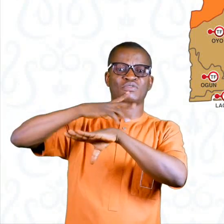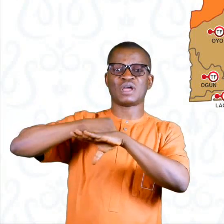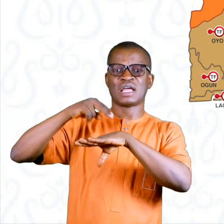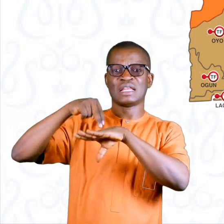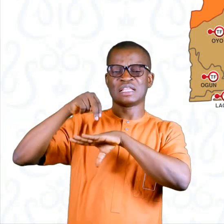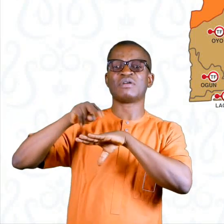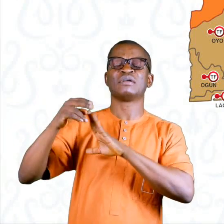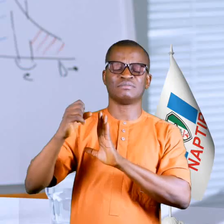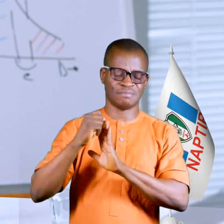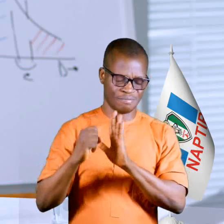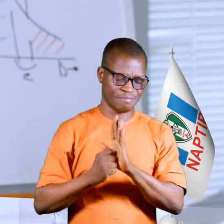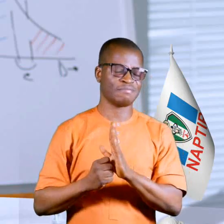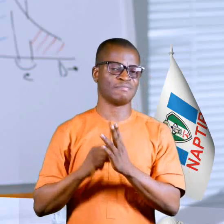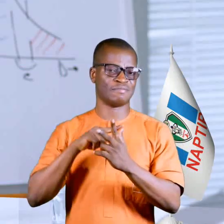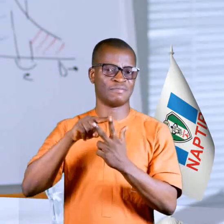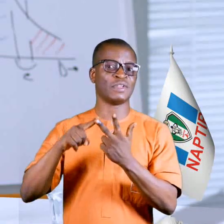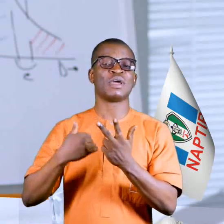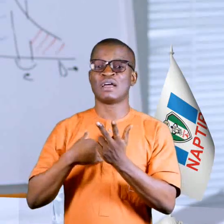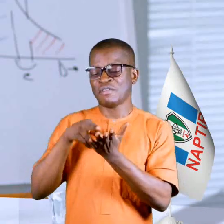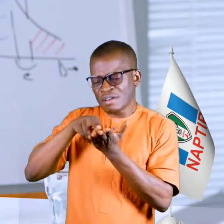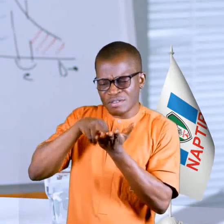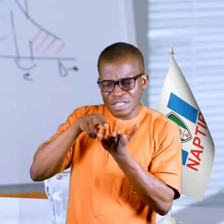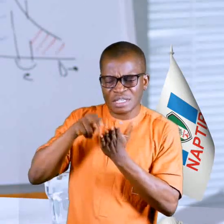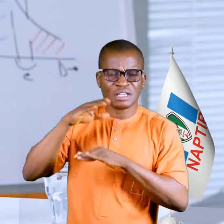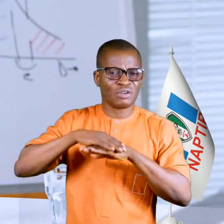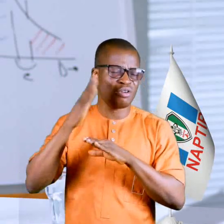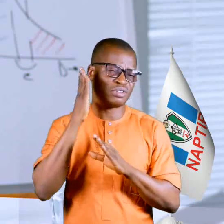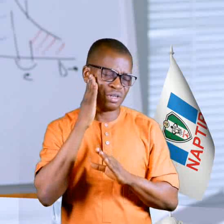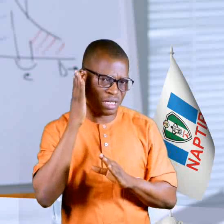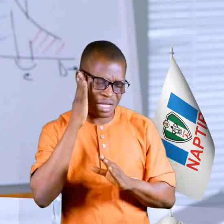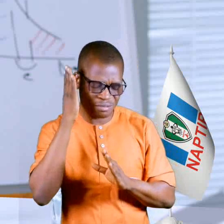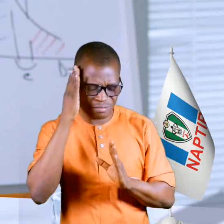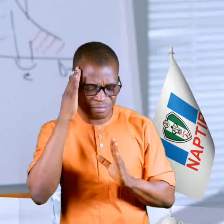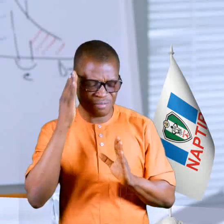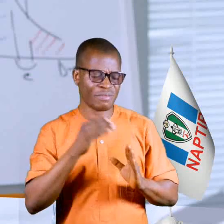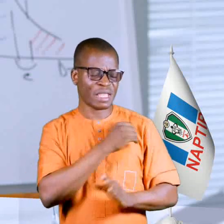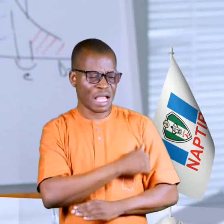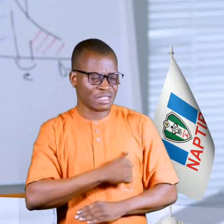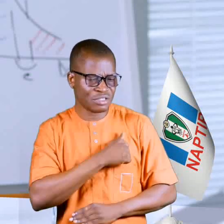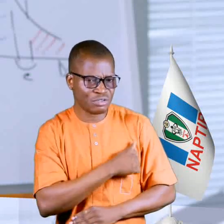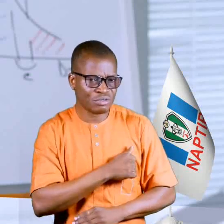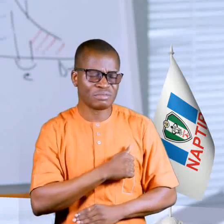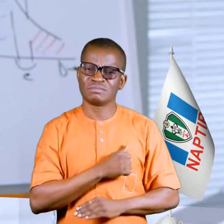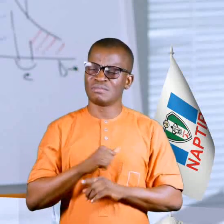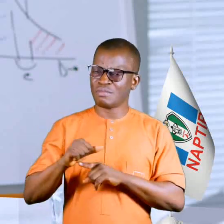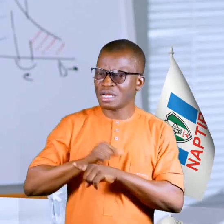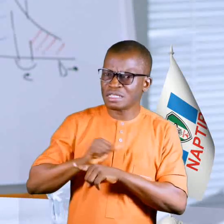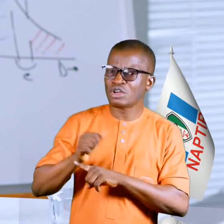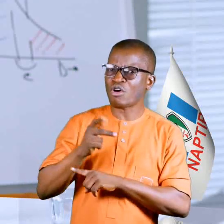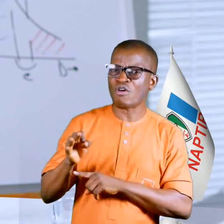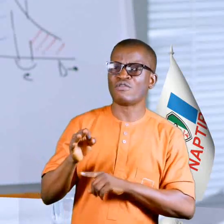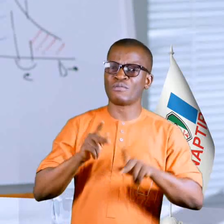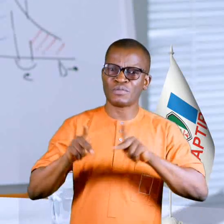and Nasarawa states, had a research on knowledge, attitude, and practices of